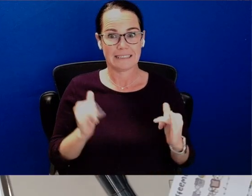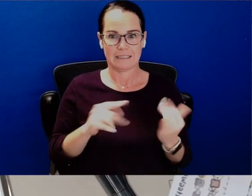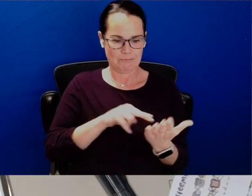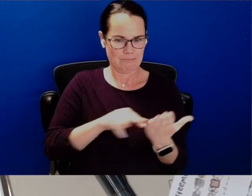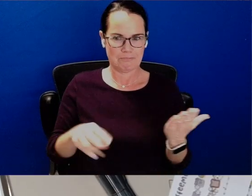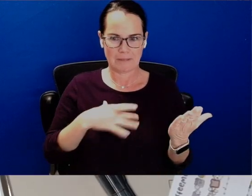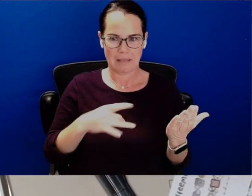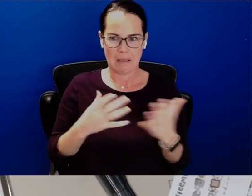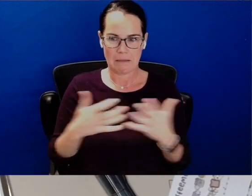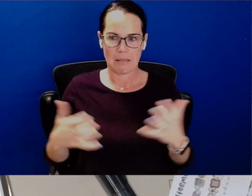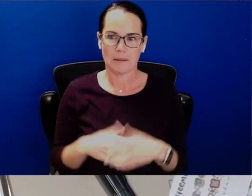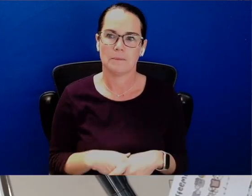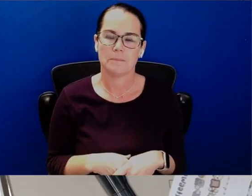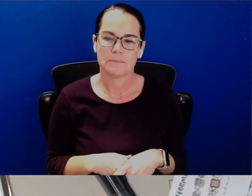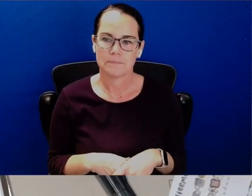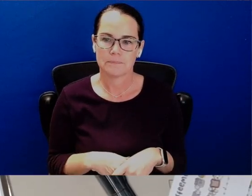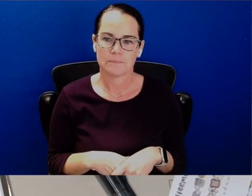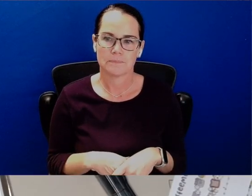very pretty.